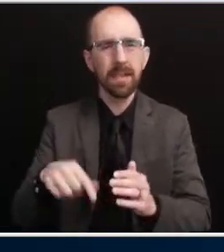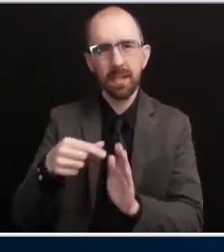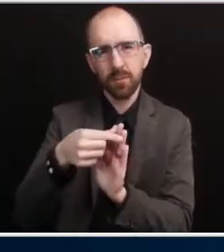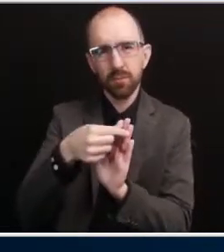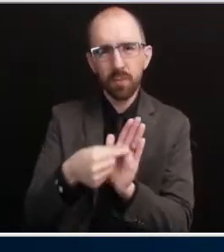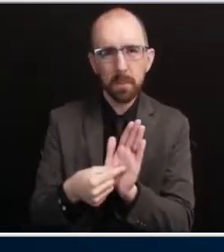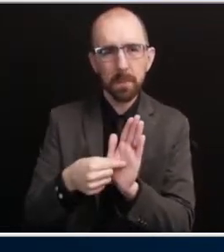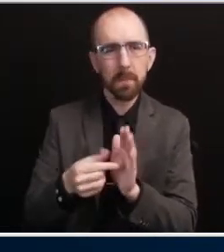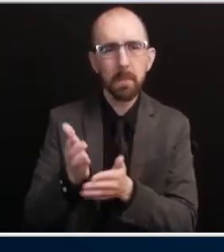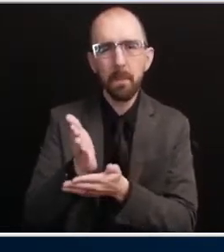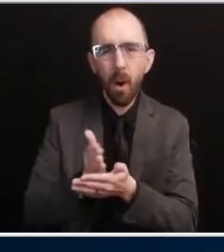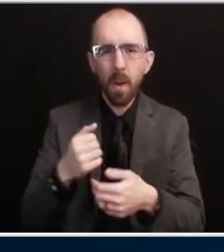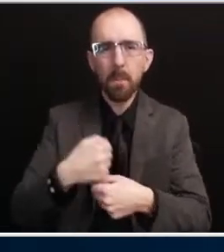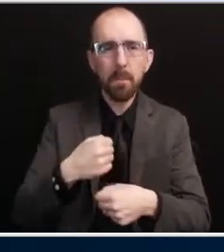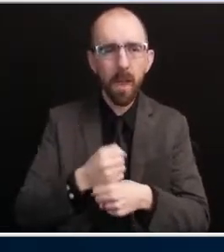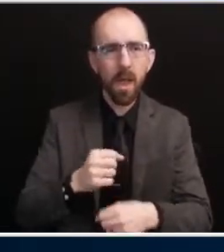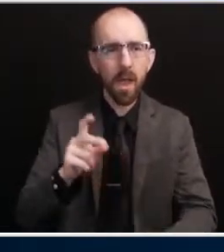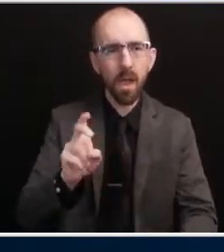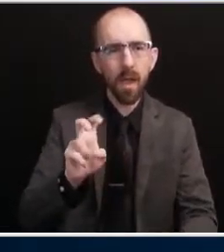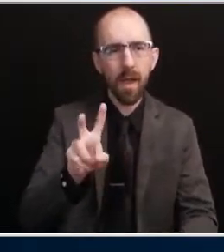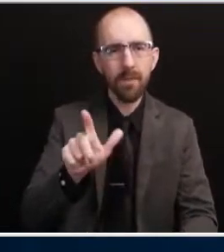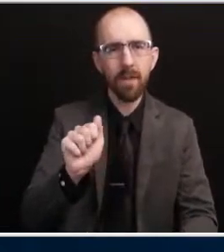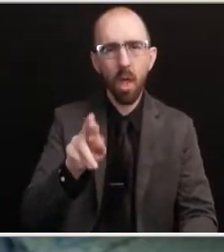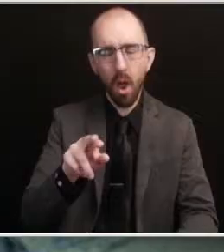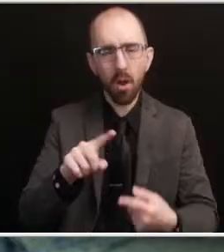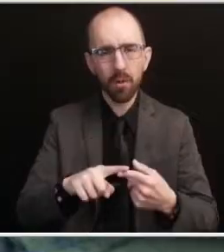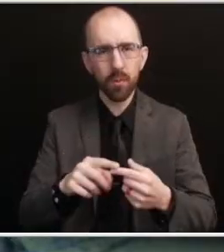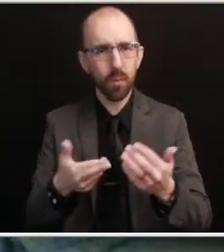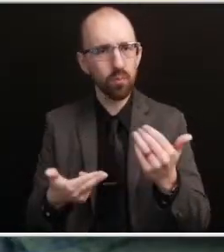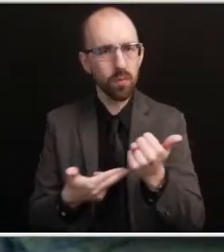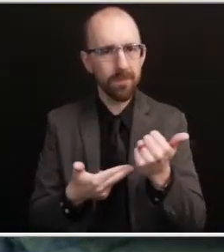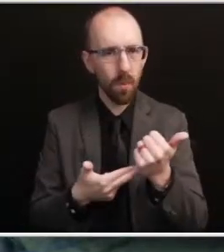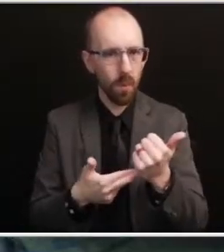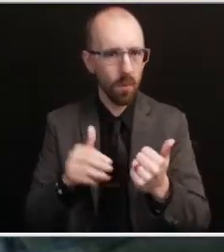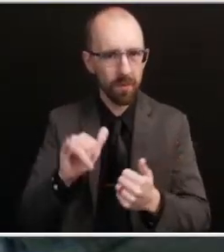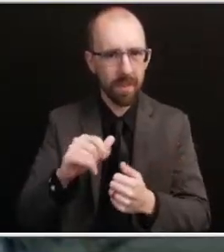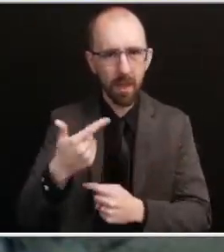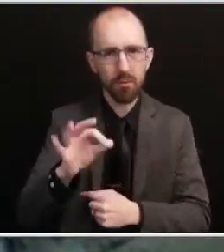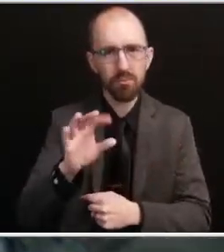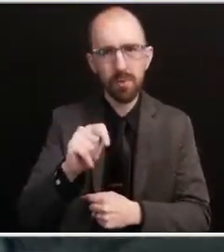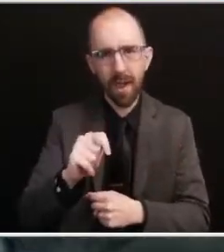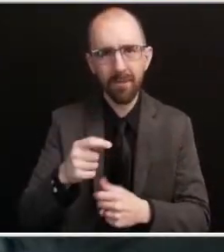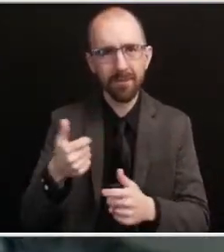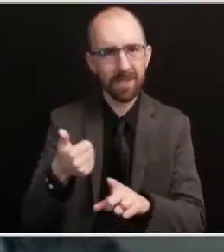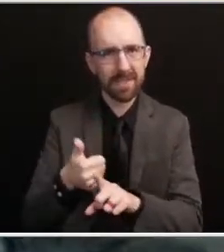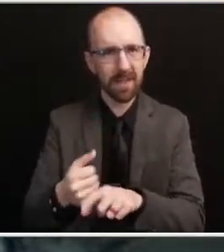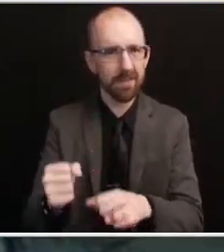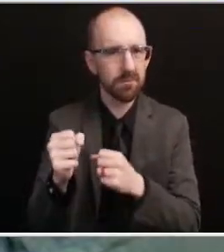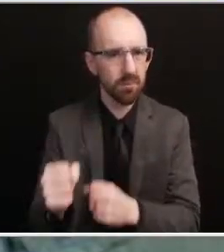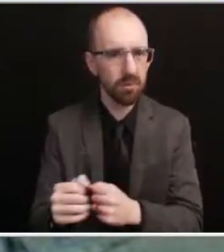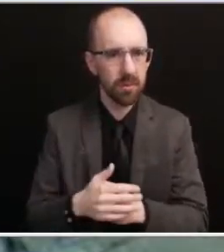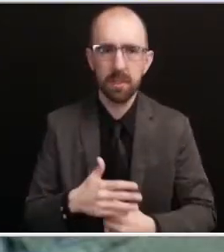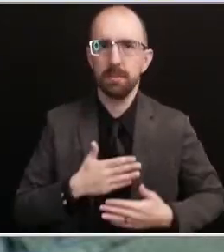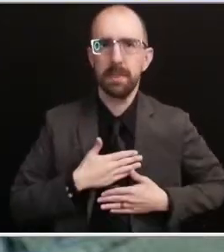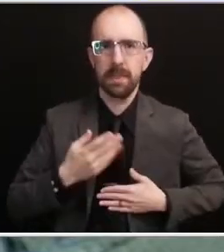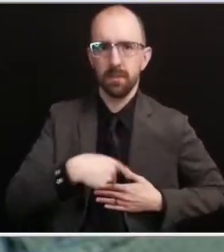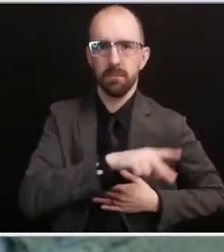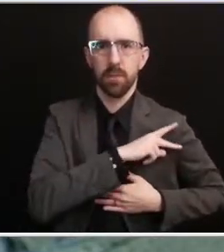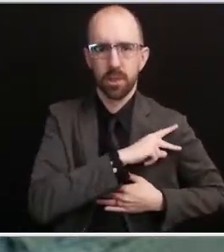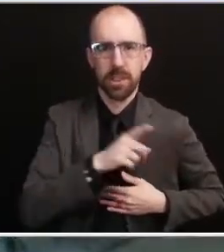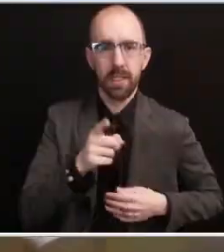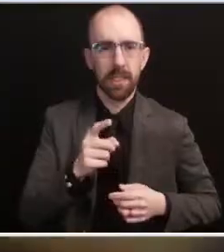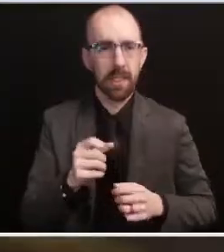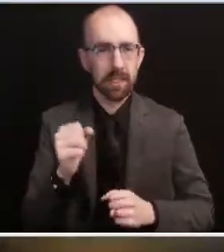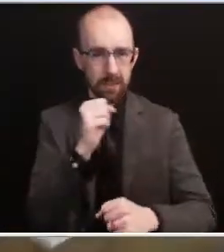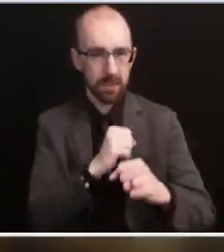that's partially made out of Kevlar to reinforce the graft itself. Me personally, the technique